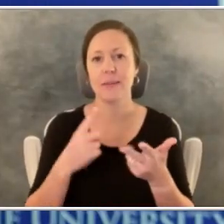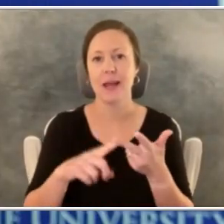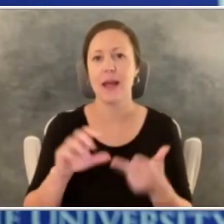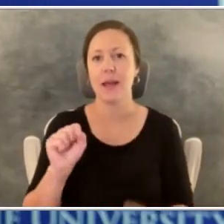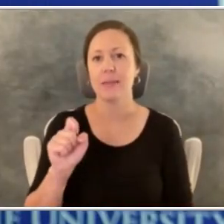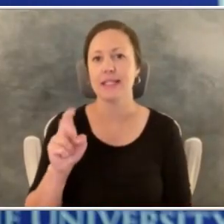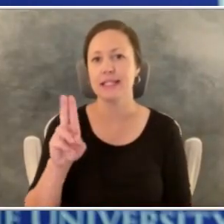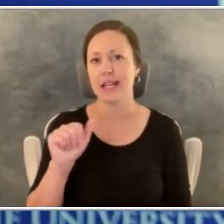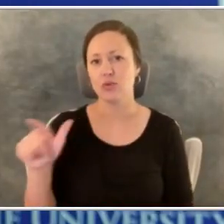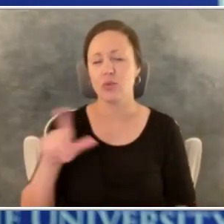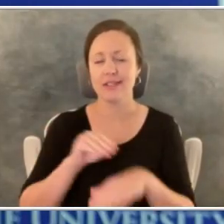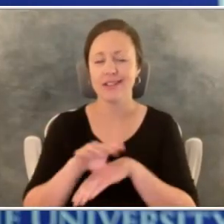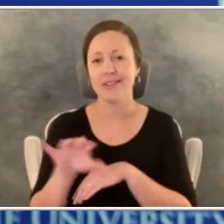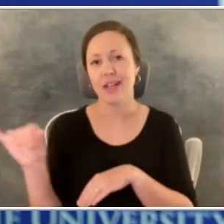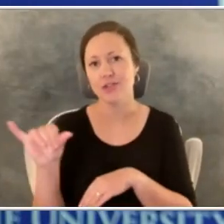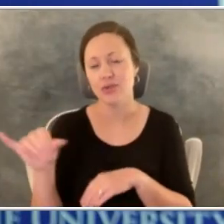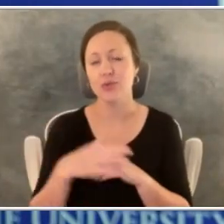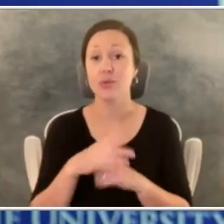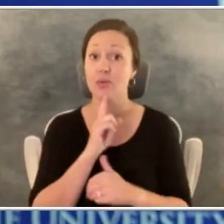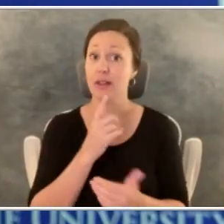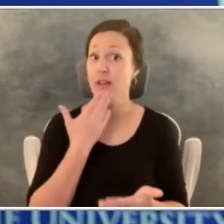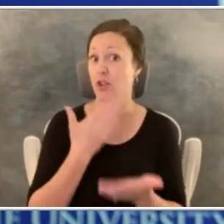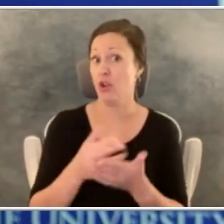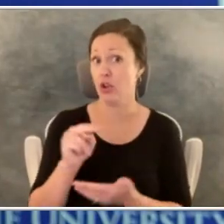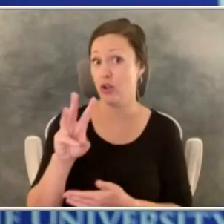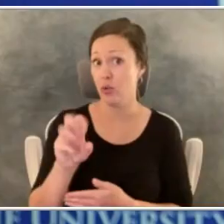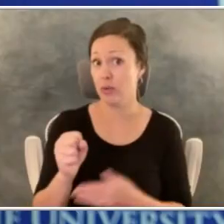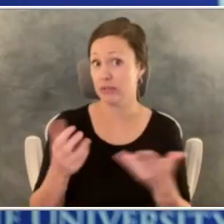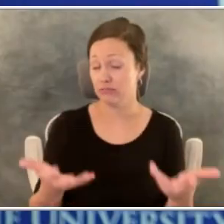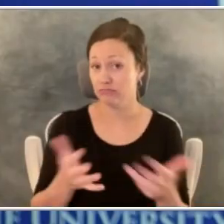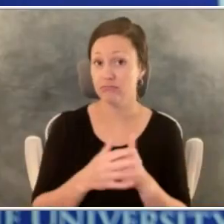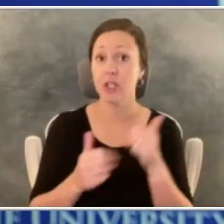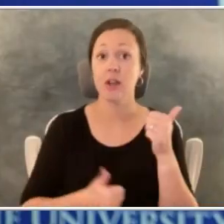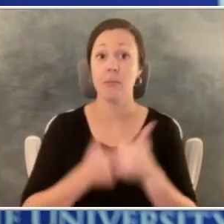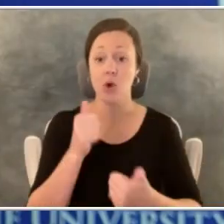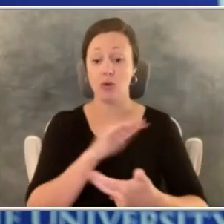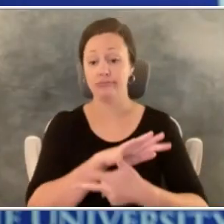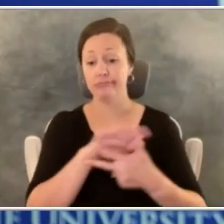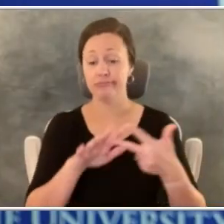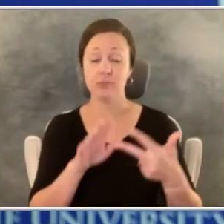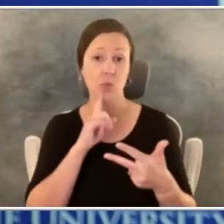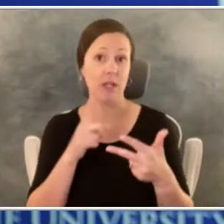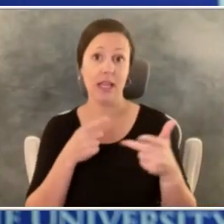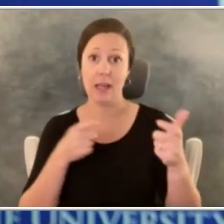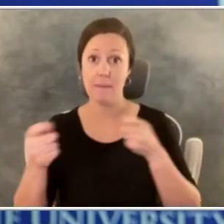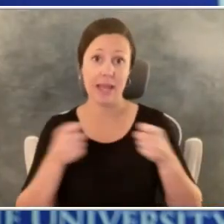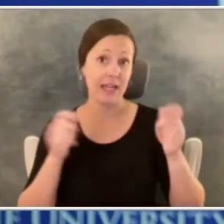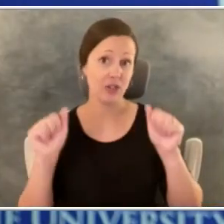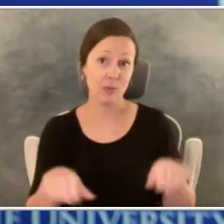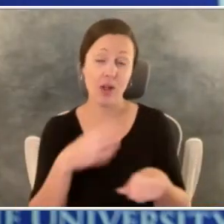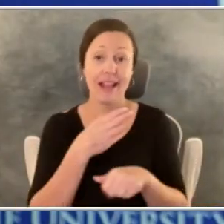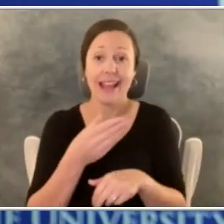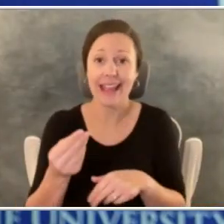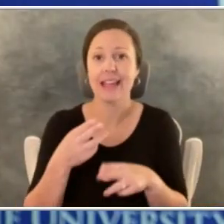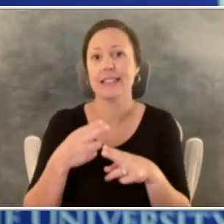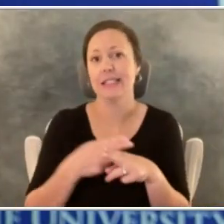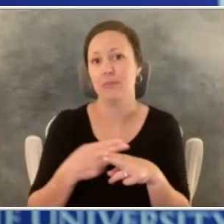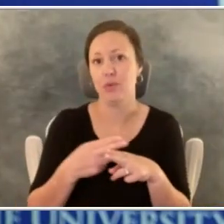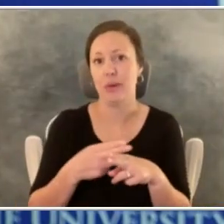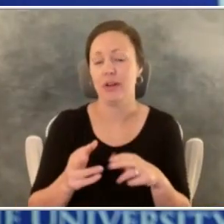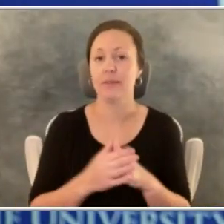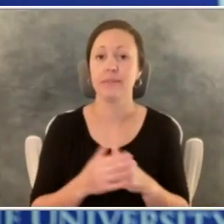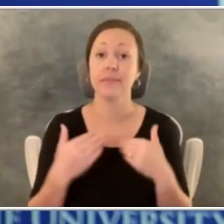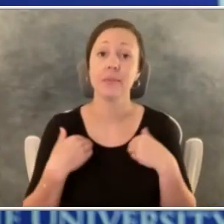effects. The good news is that most of these are manageable and temporary. And so we have a lot of different